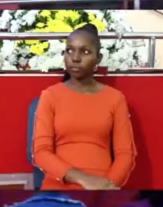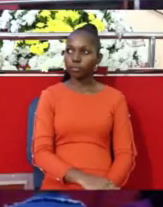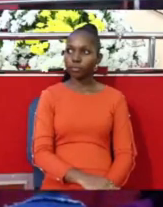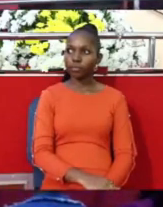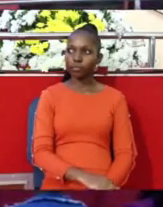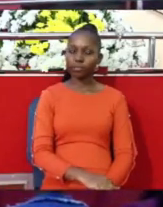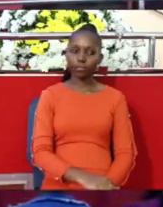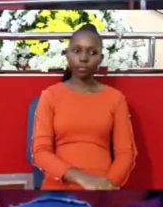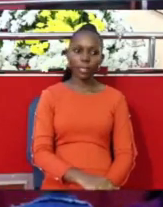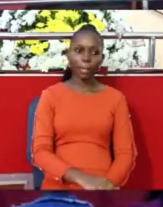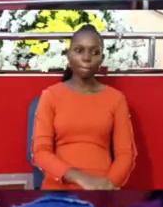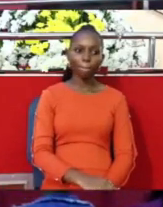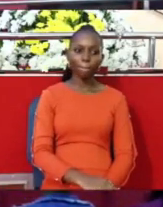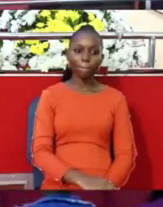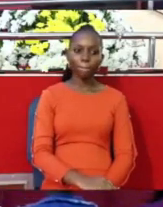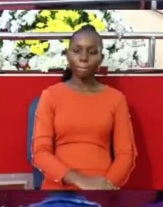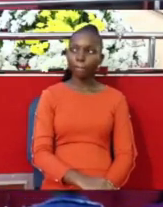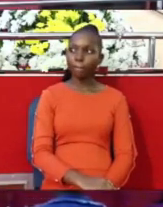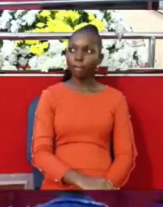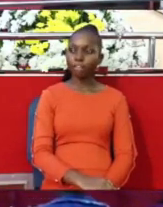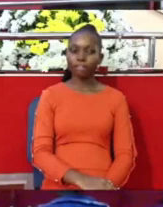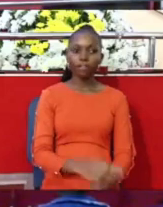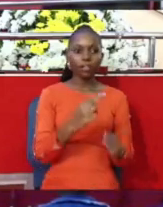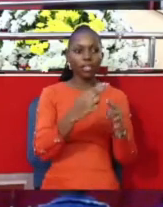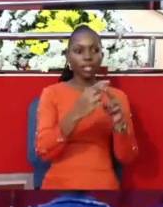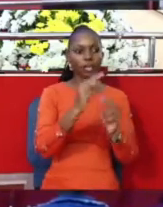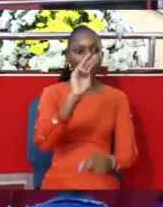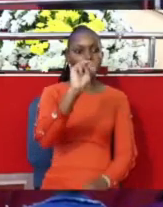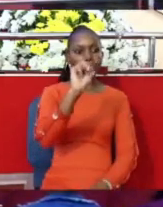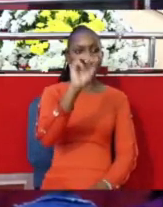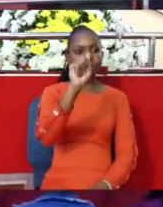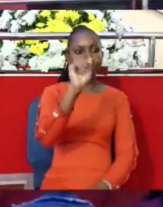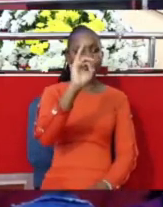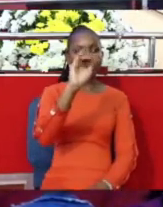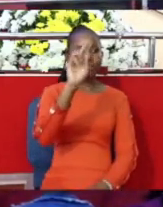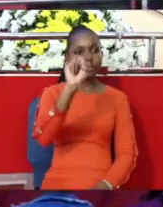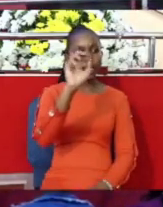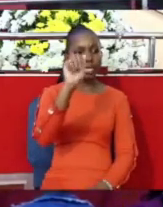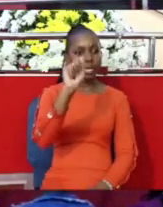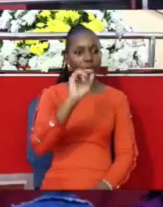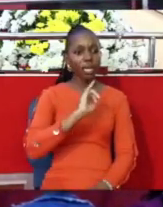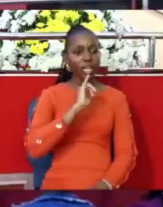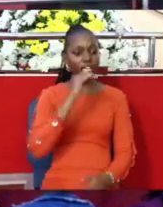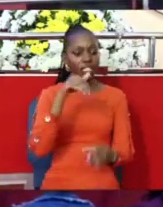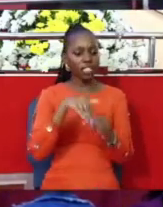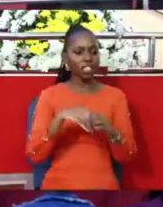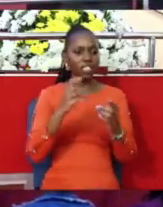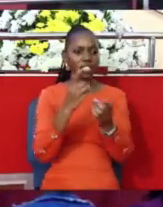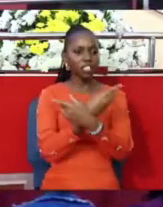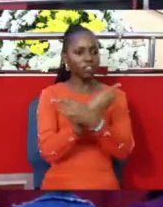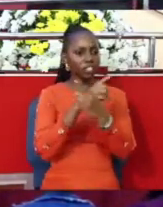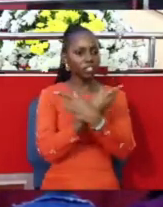have Maina, Akisi. Me, I went with the school with a Maina from Kisi. Adam, nikaenda shule na mtu aliyeitwa Maina kutoka Kisi. But when I saw this old